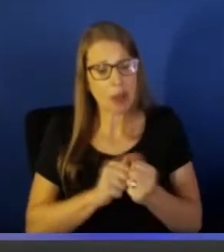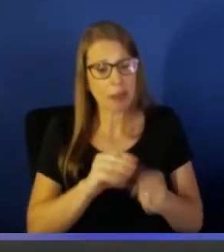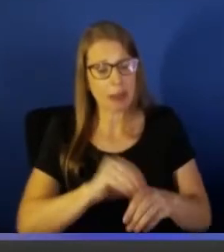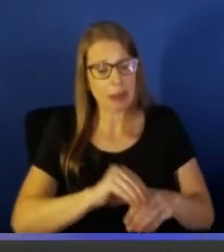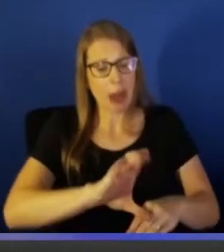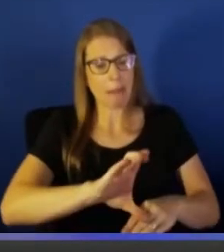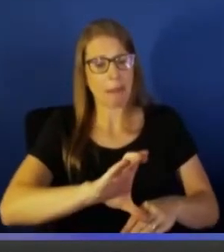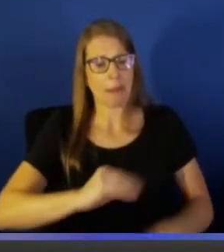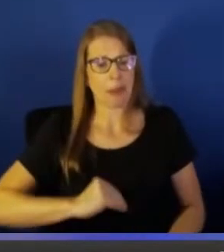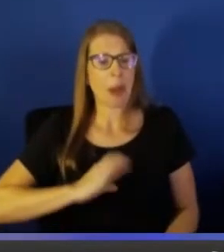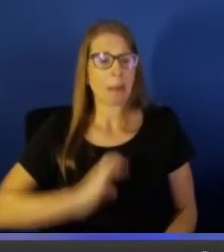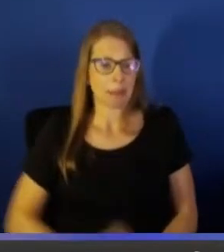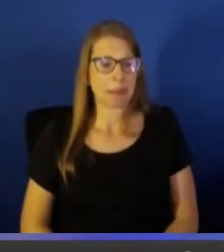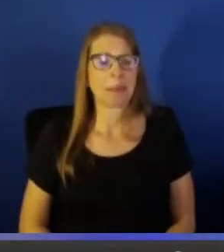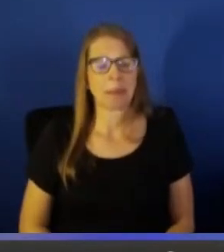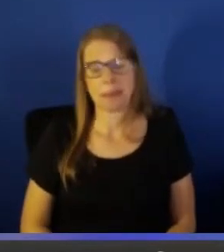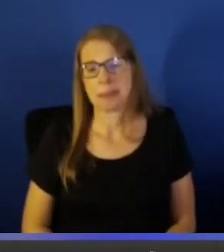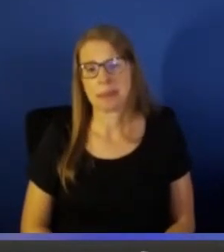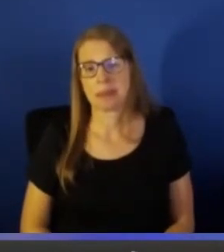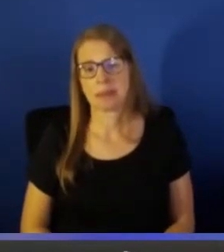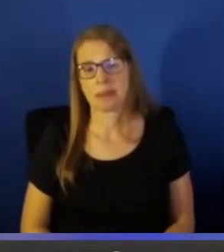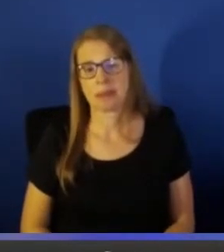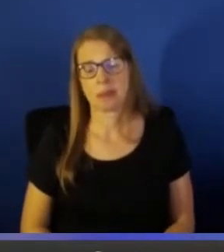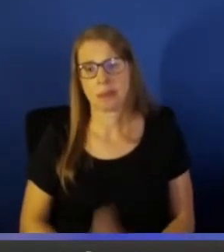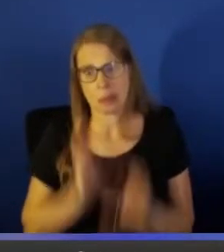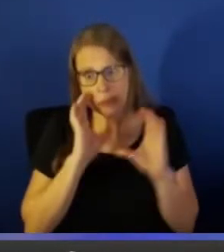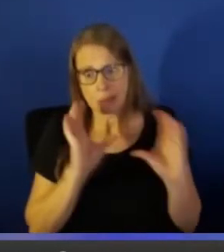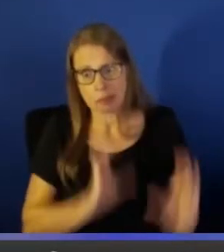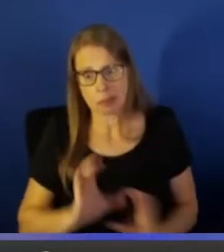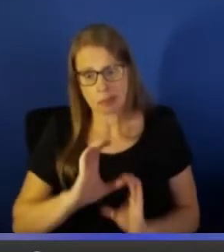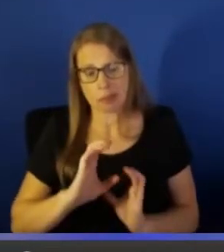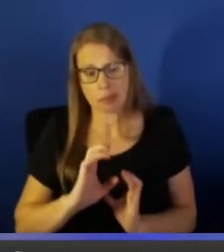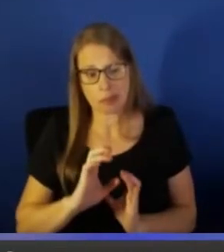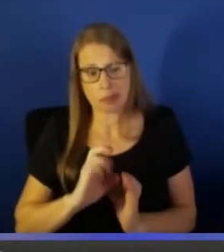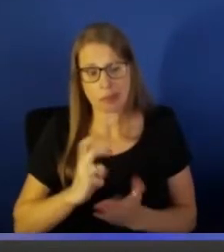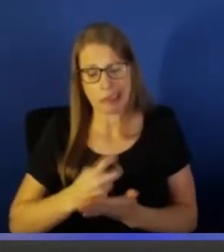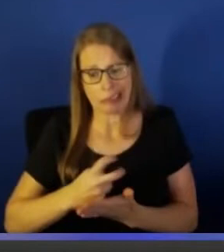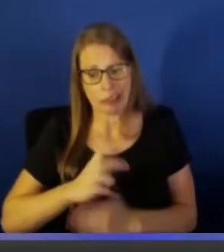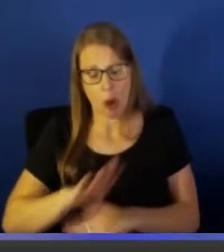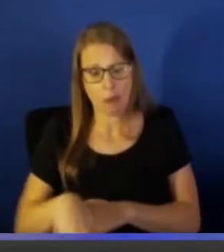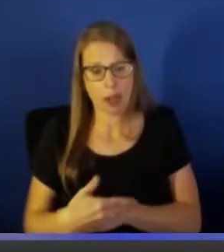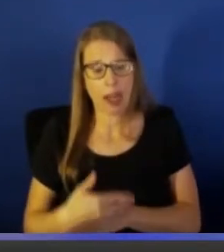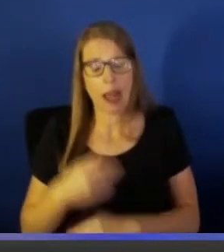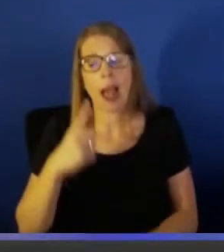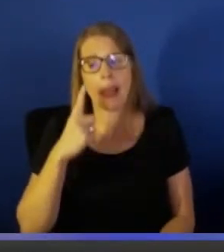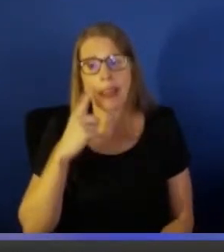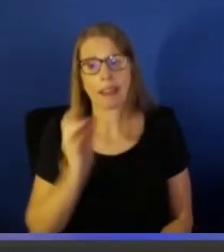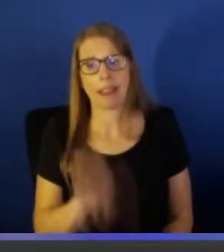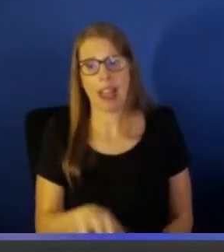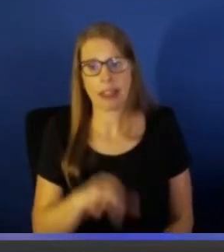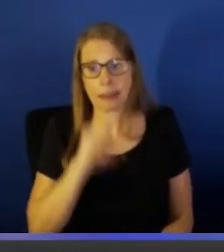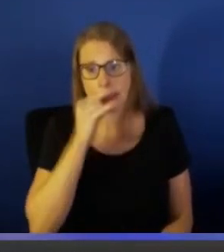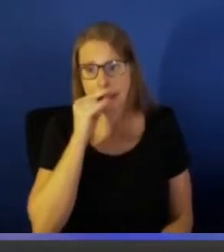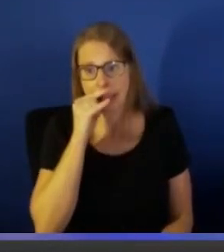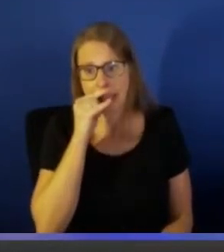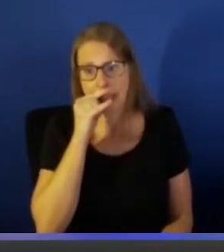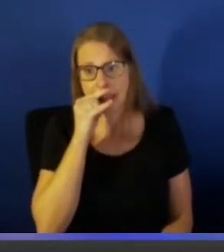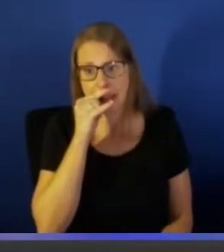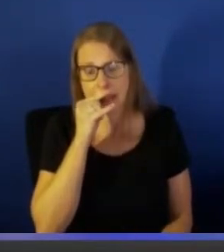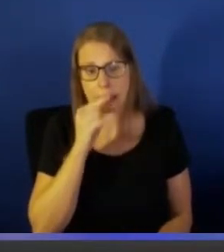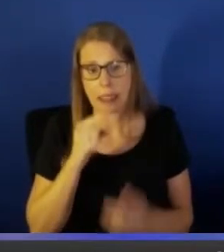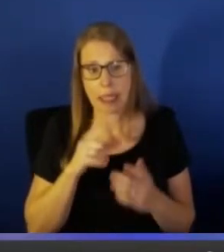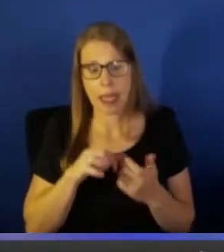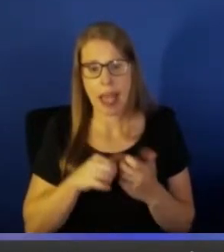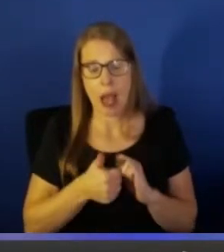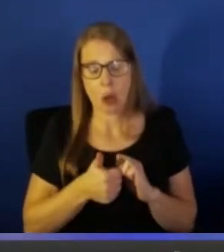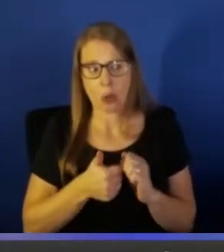to say, what kept you up at night? And I bet you that was exactly it. I used to think, gosh, how are kids that are supposed to be in school eating?